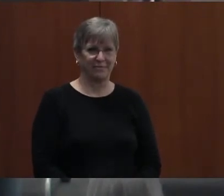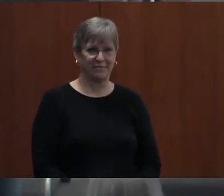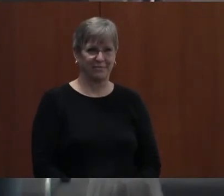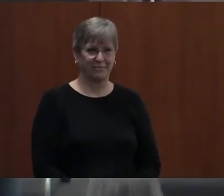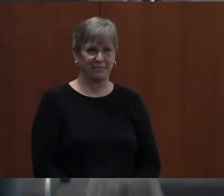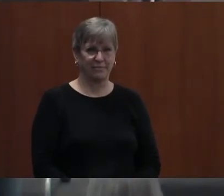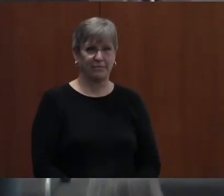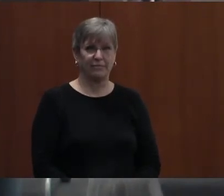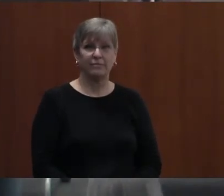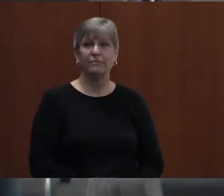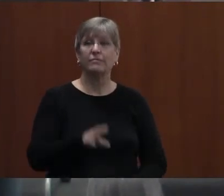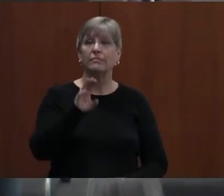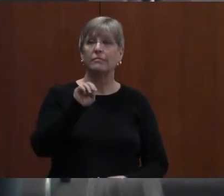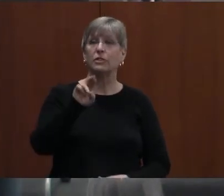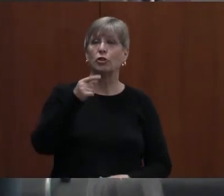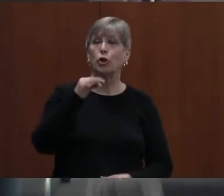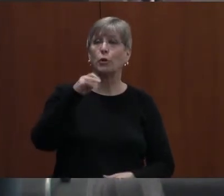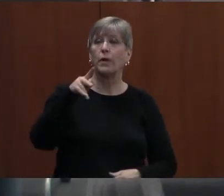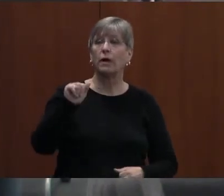Mr. Gupta?